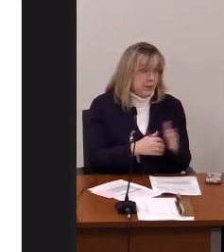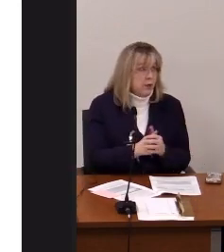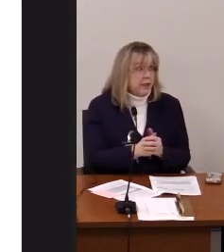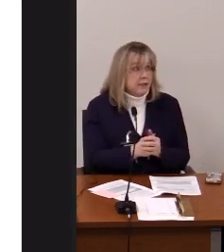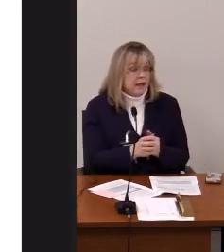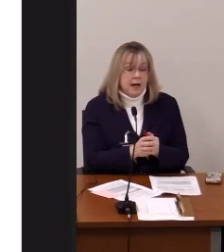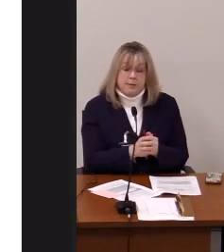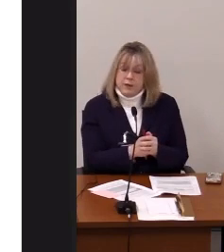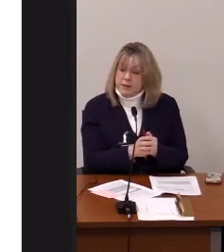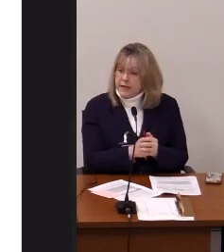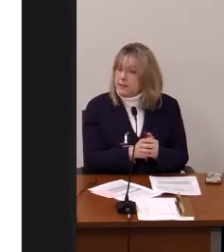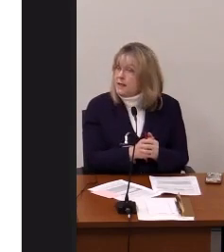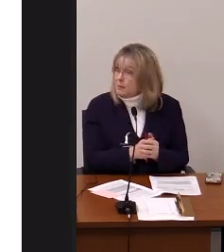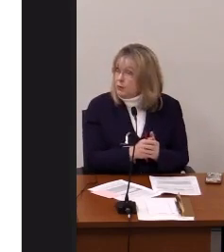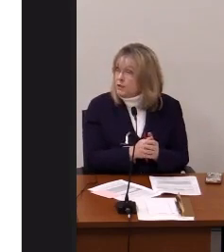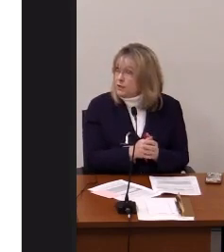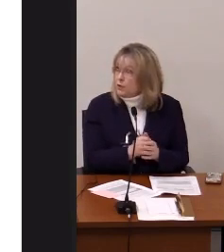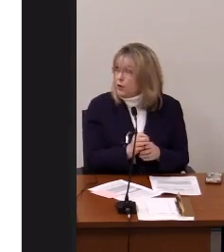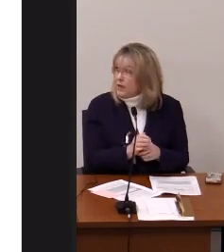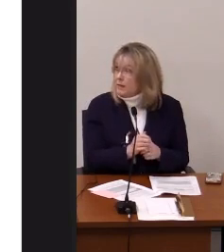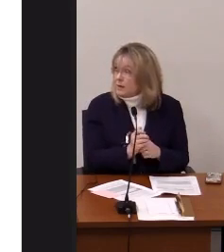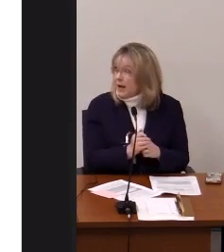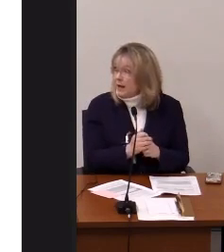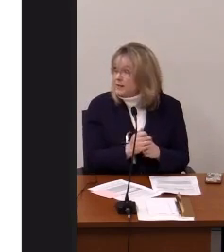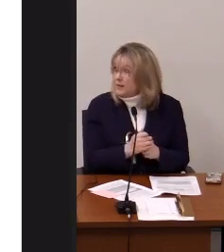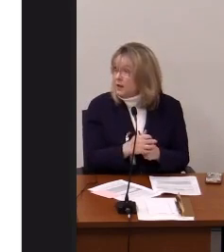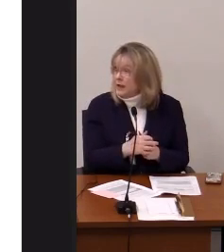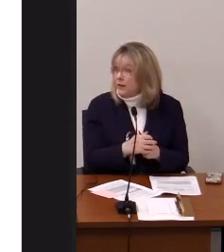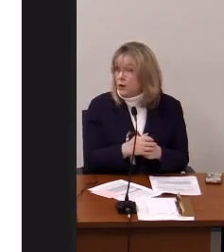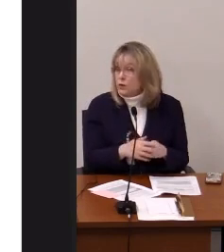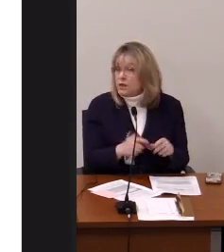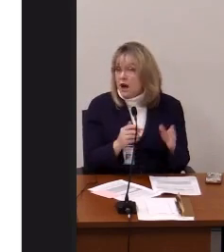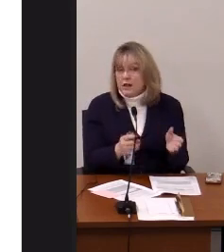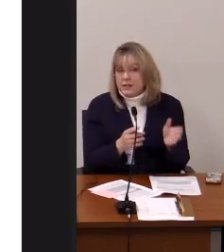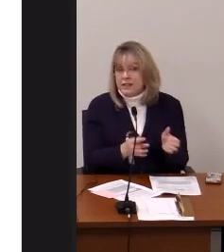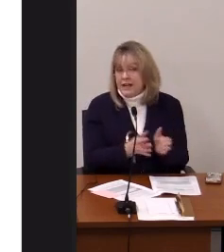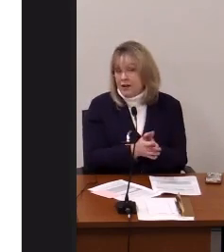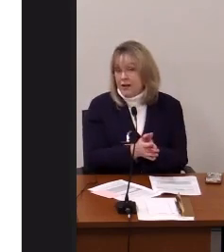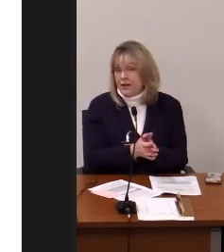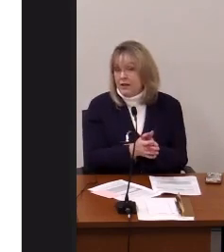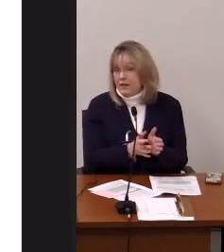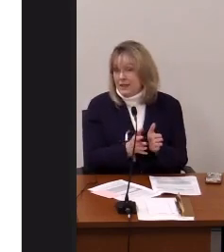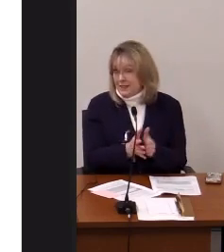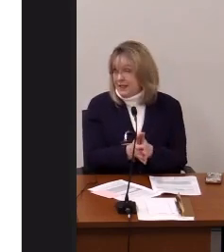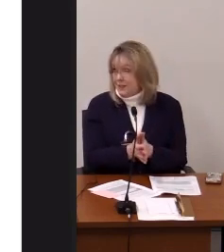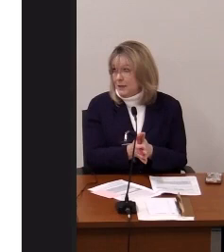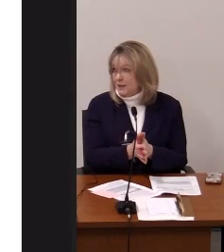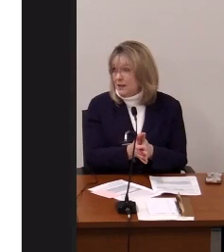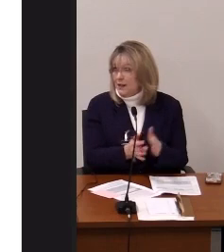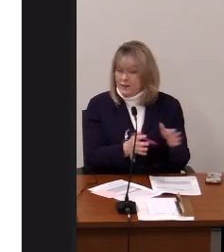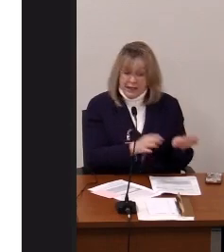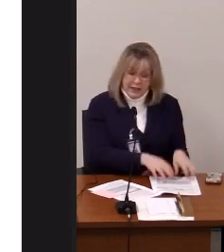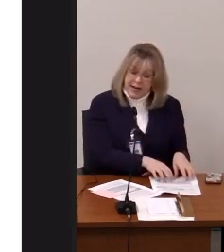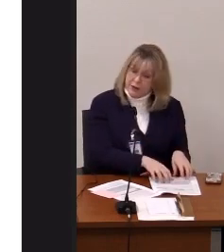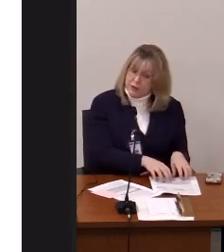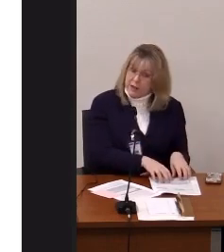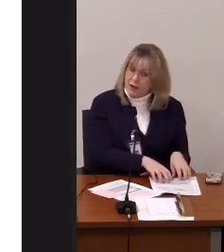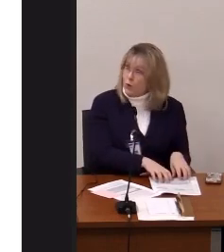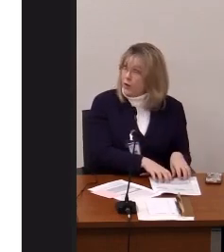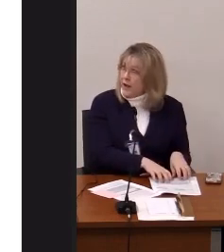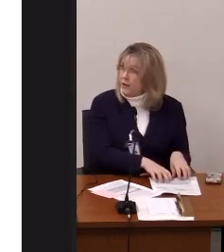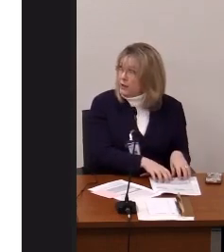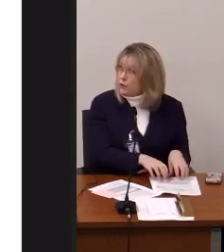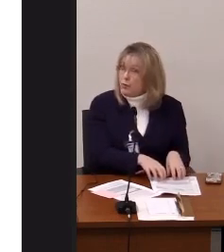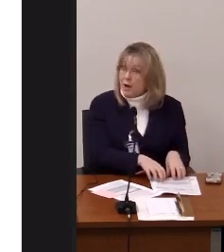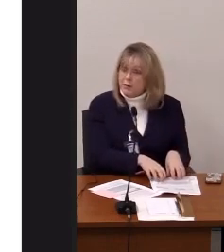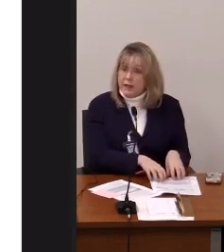one example is the state assessment results in reading mathematics. And those content area assessments, the indicators